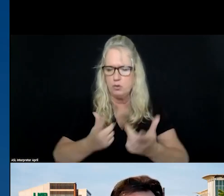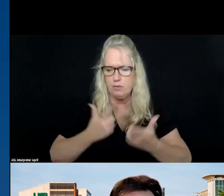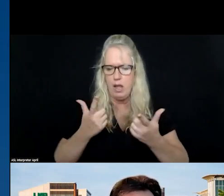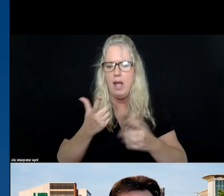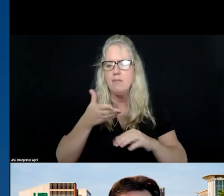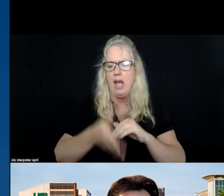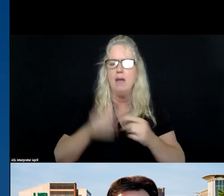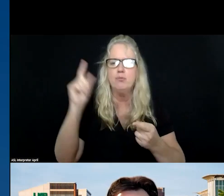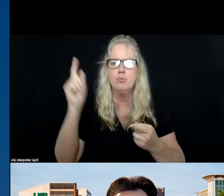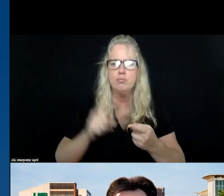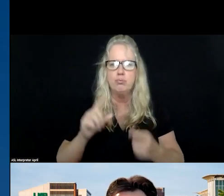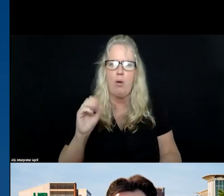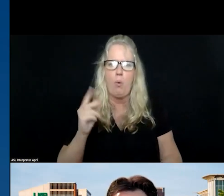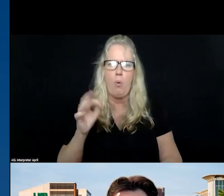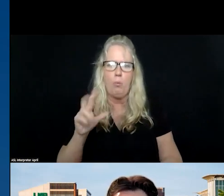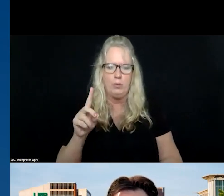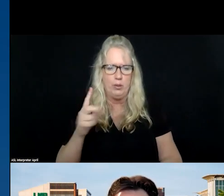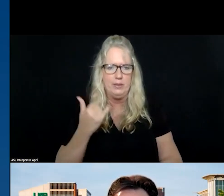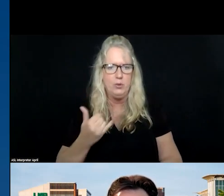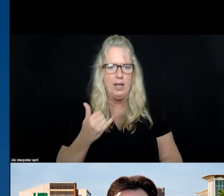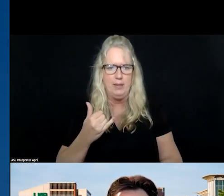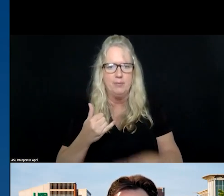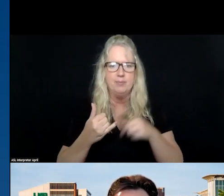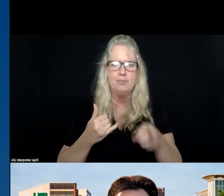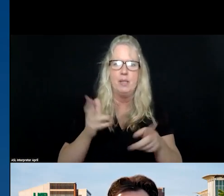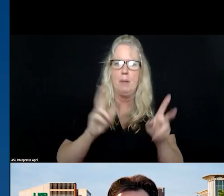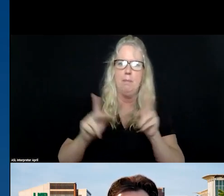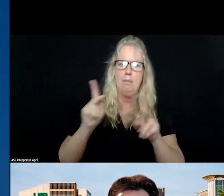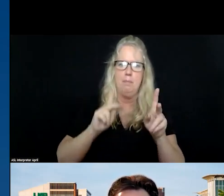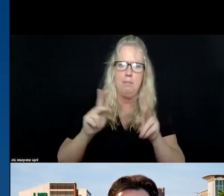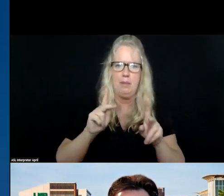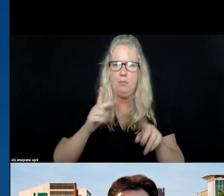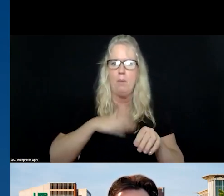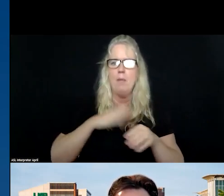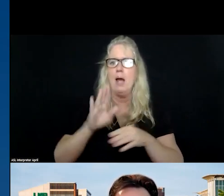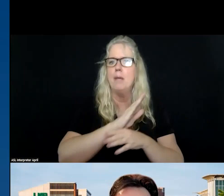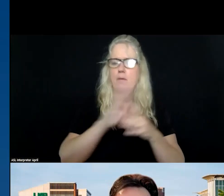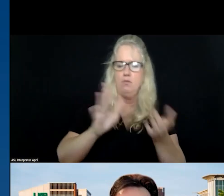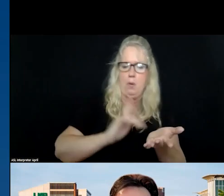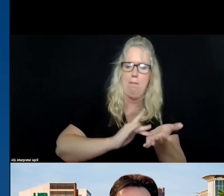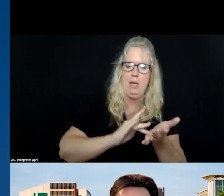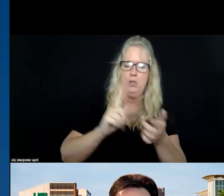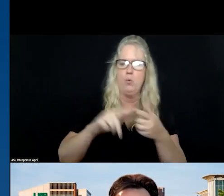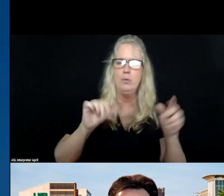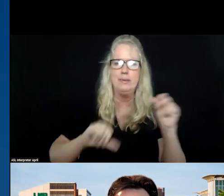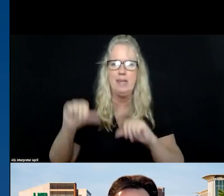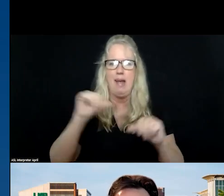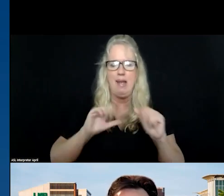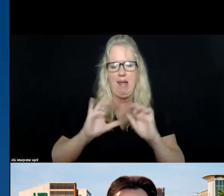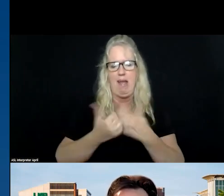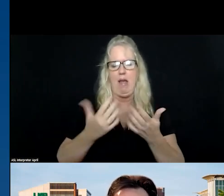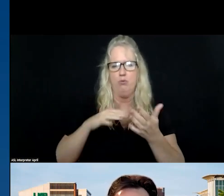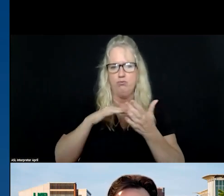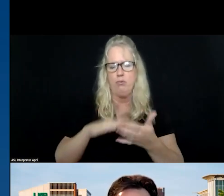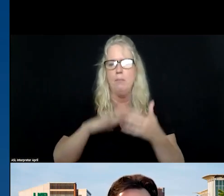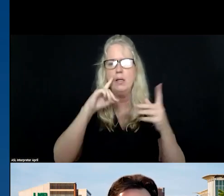reduction today. Next slide. Here's how people in my business, the medical science business, typically study